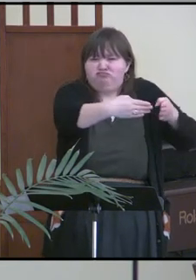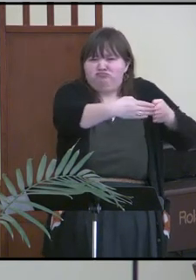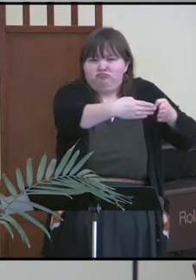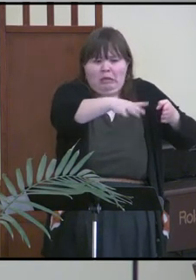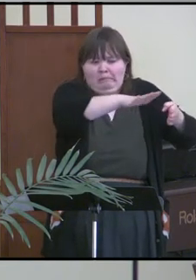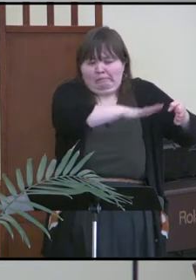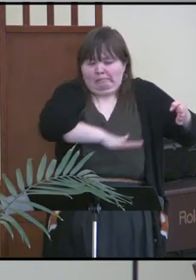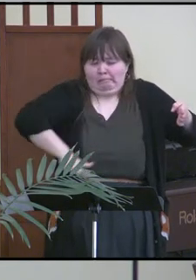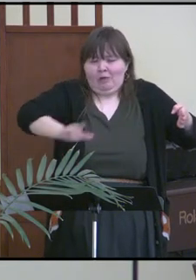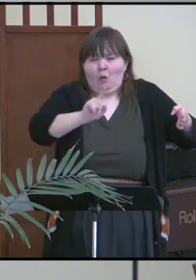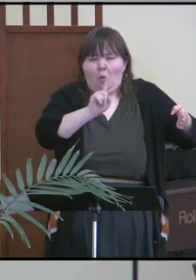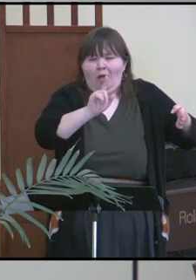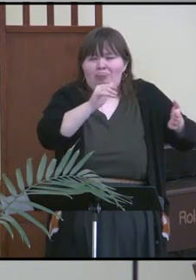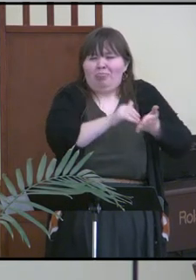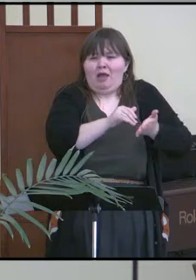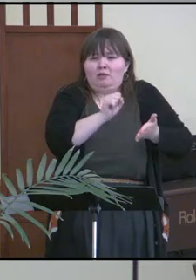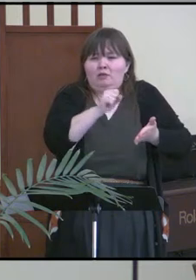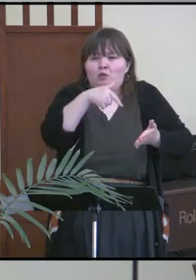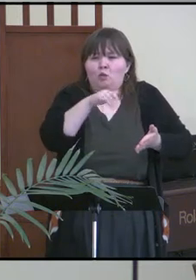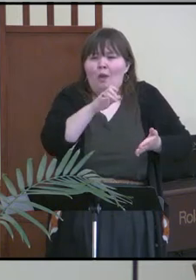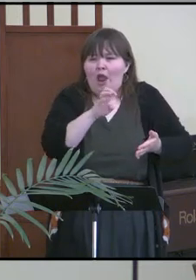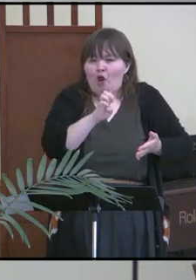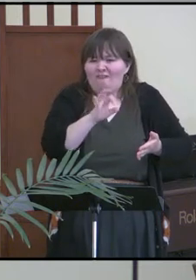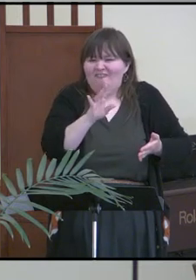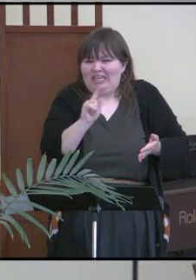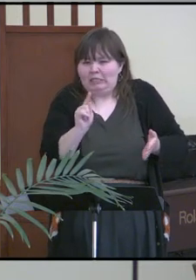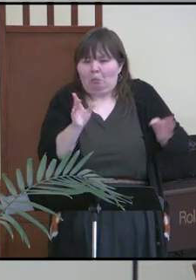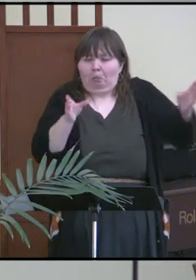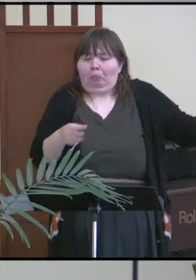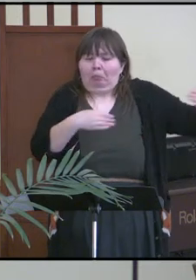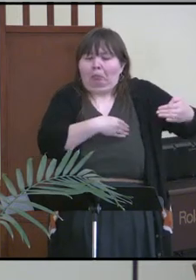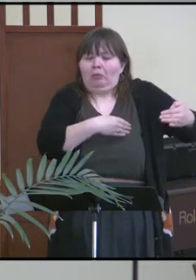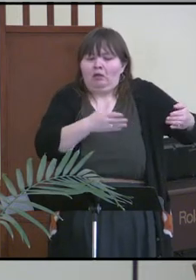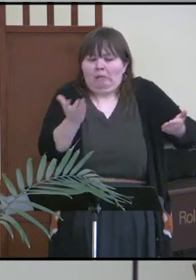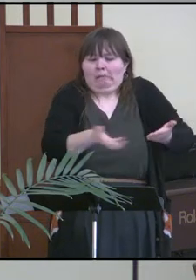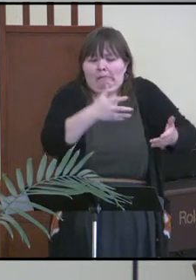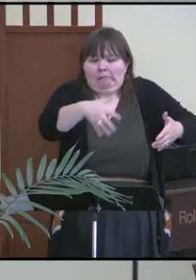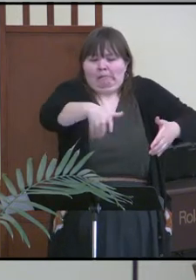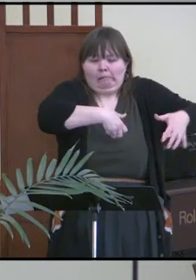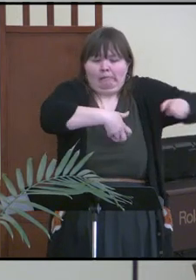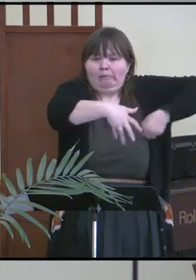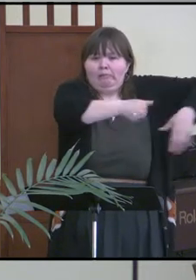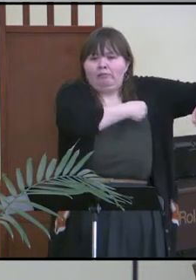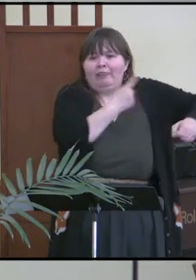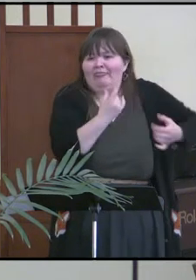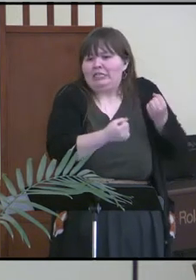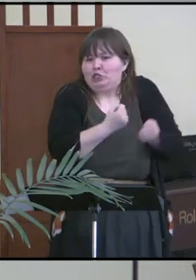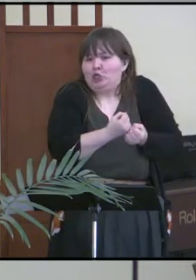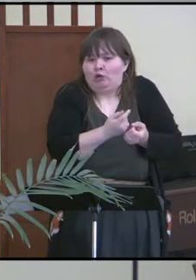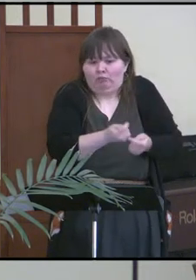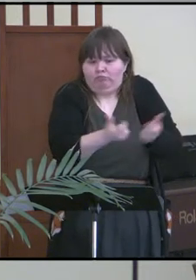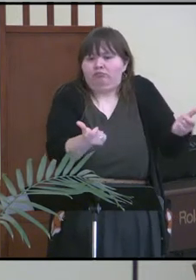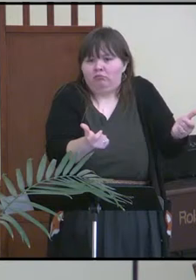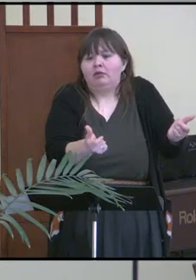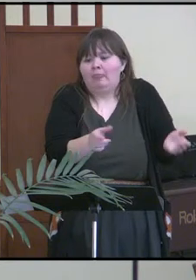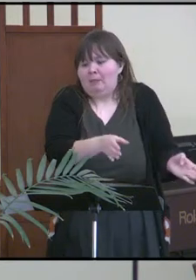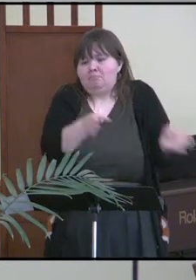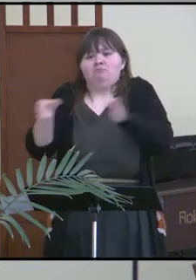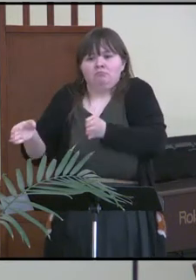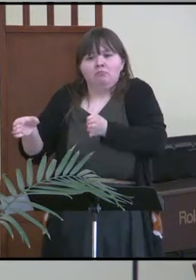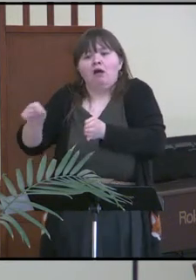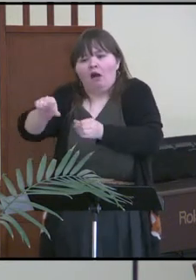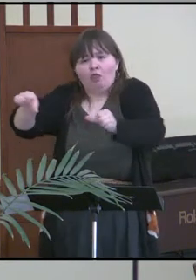about 1,000 square feet, and we hope to have that done hopefully this year, and then move on to other areas of the